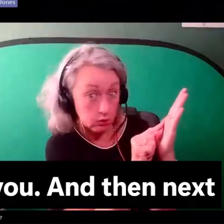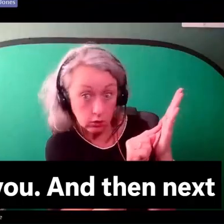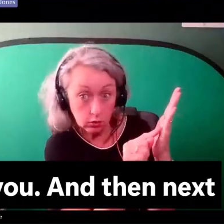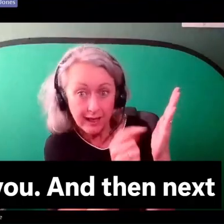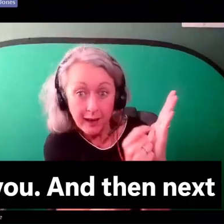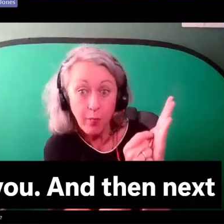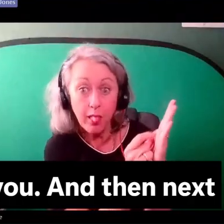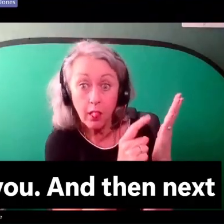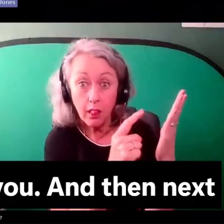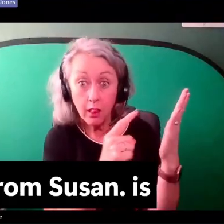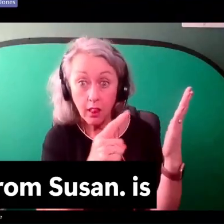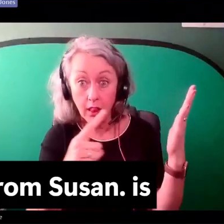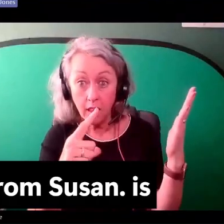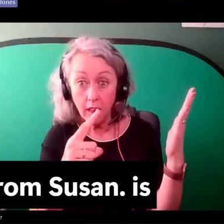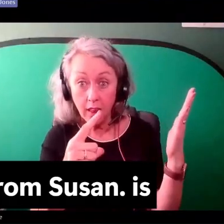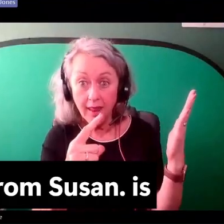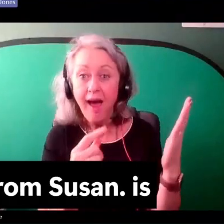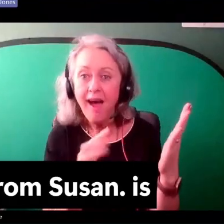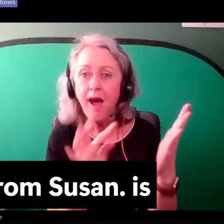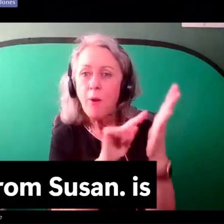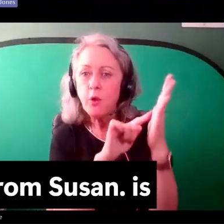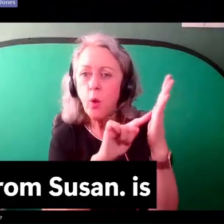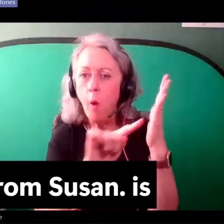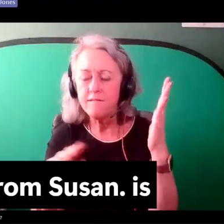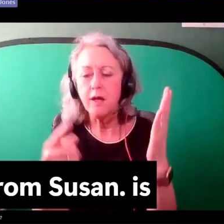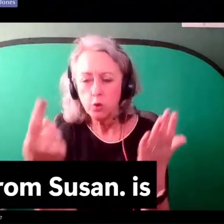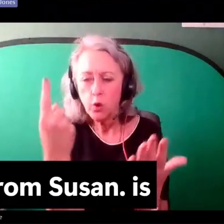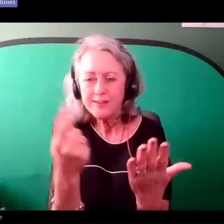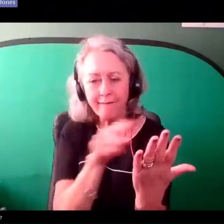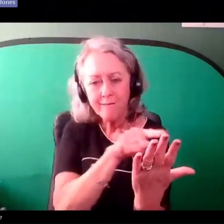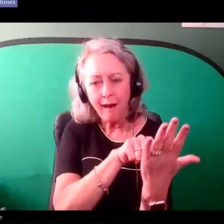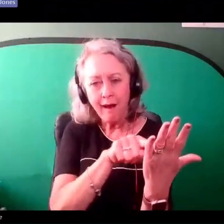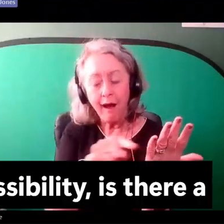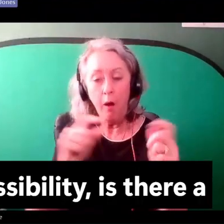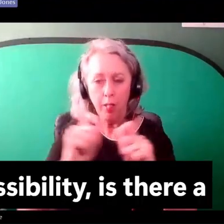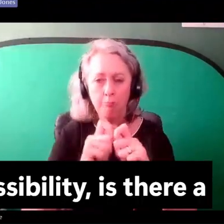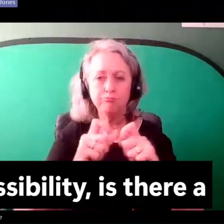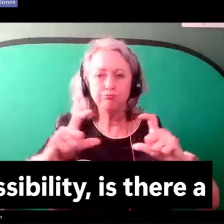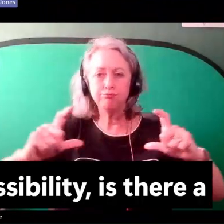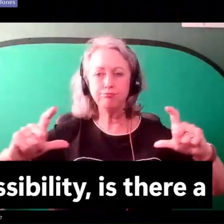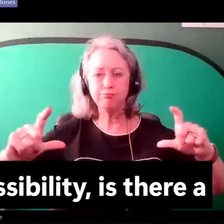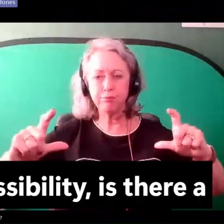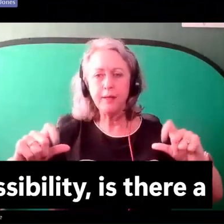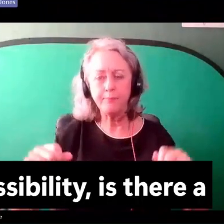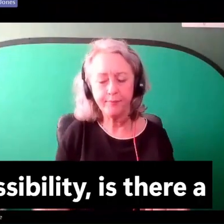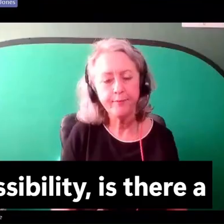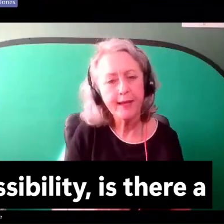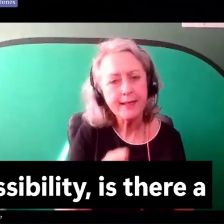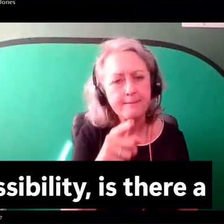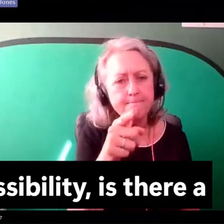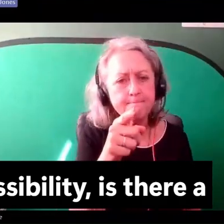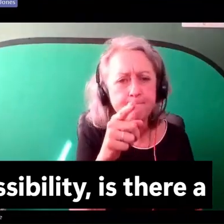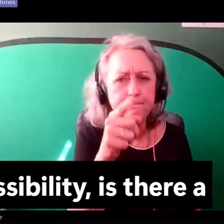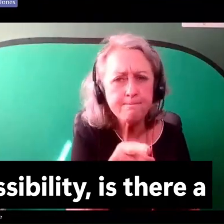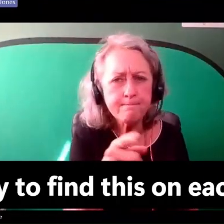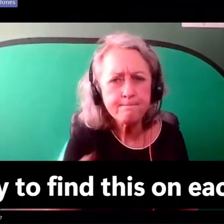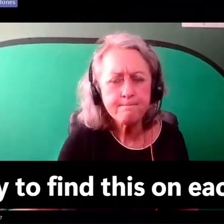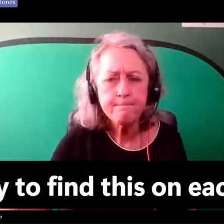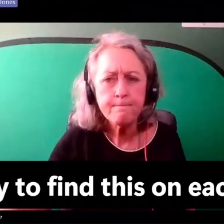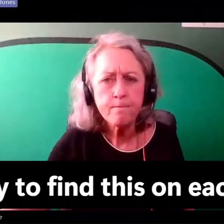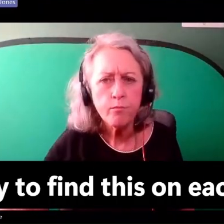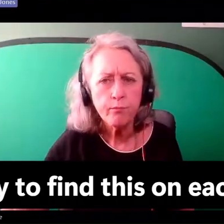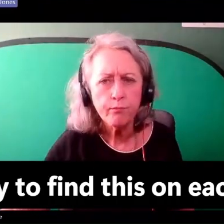Brilliant, thank you. And then the next question from Susan is the vision accessibility, is there